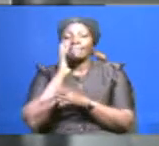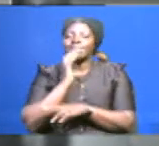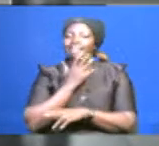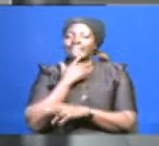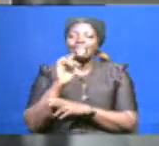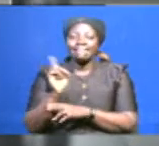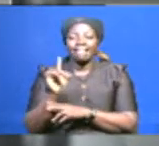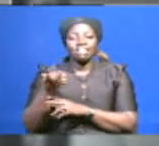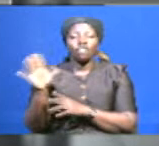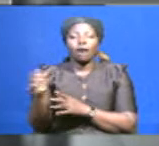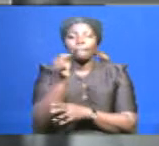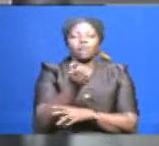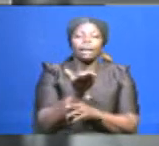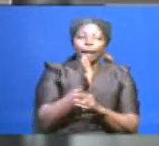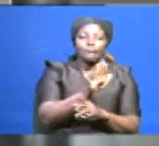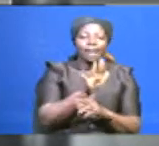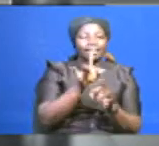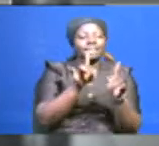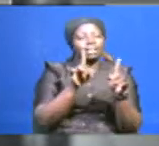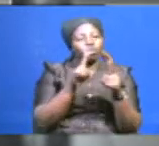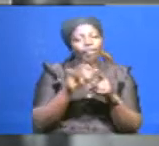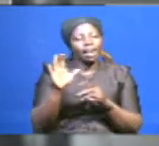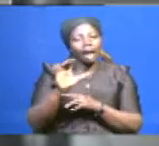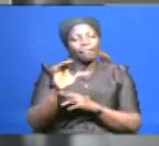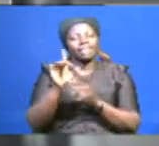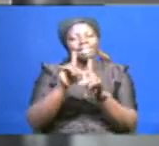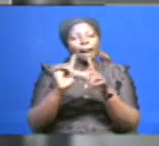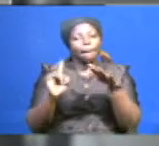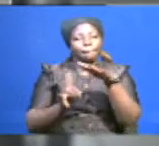cabinet as Minister for Information and Broadcasting. In